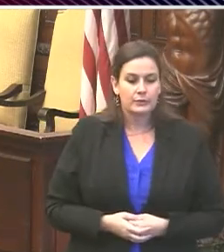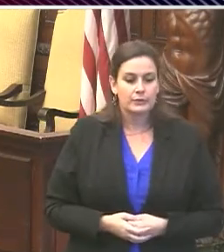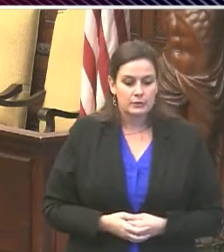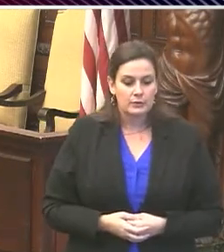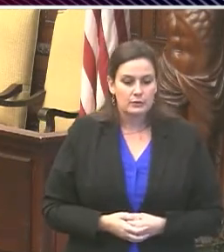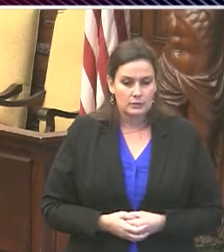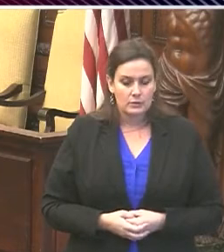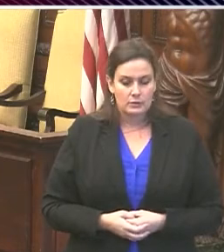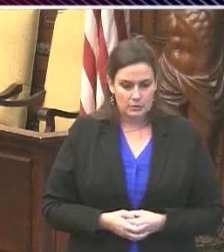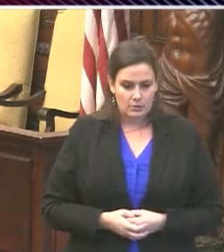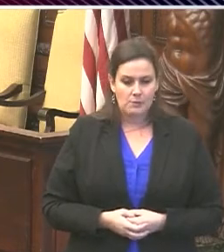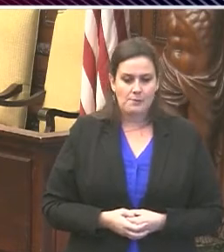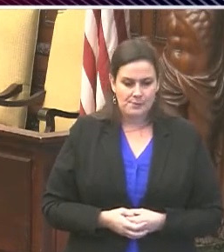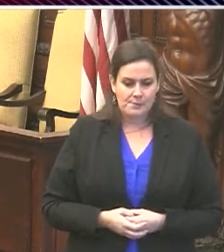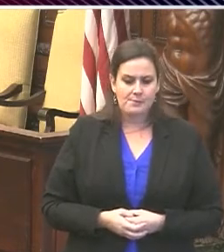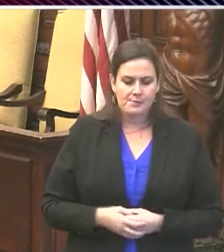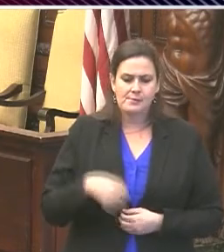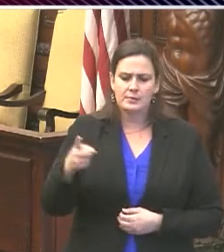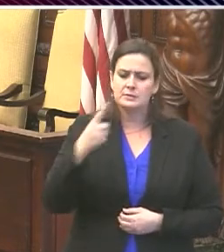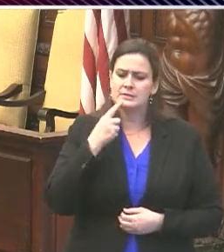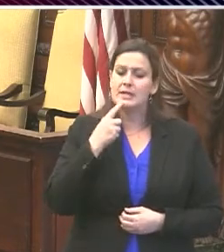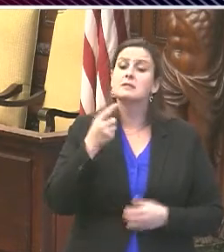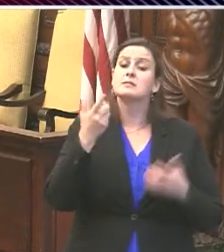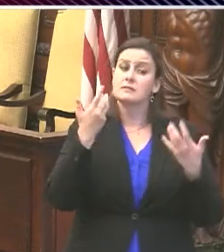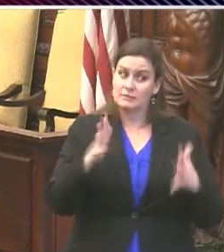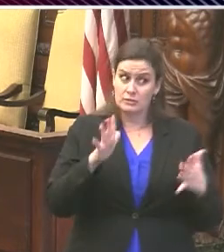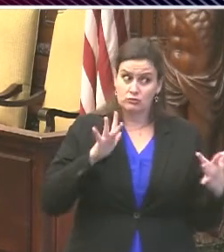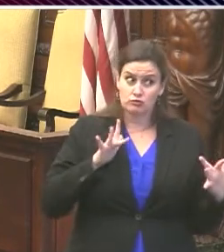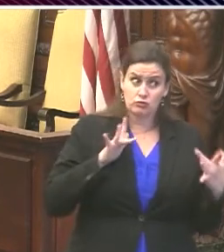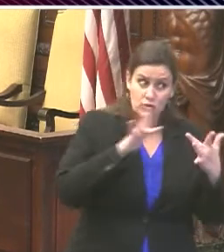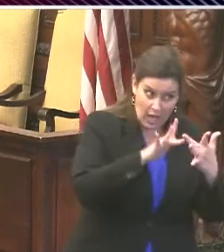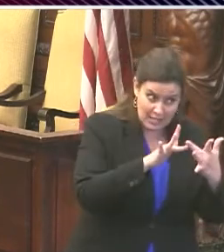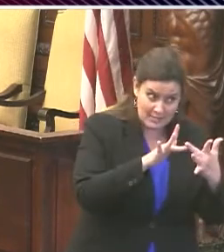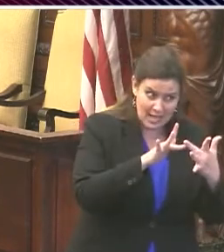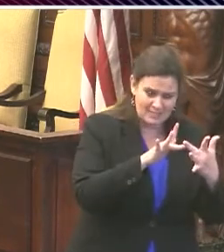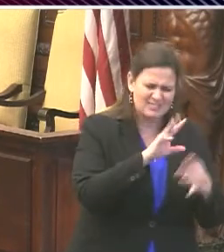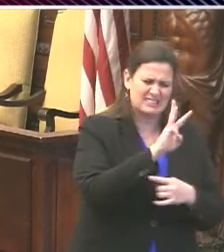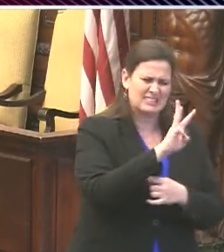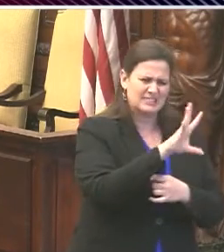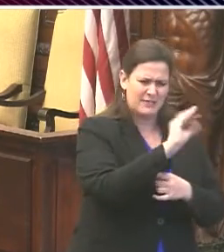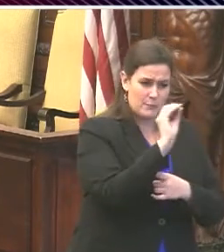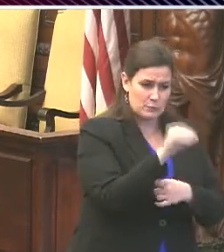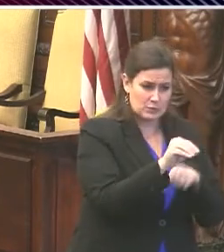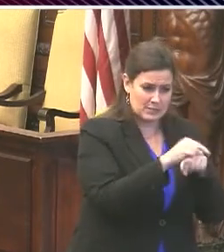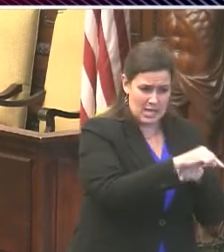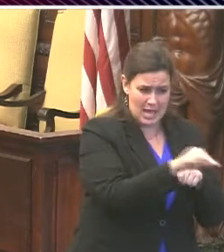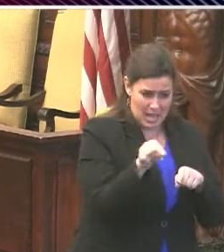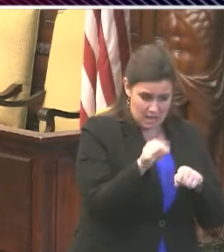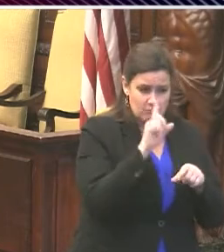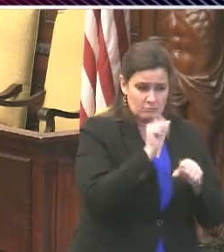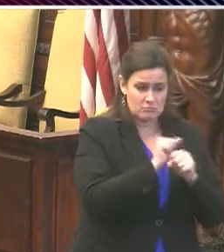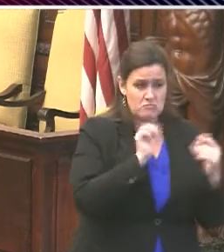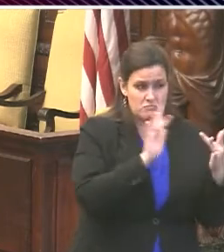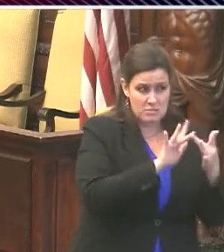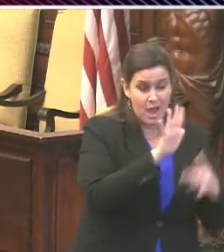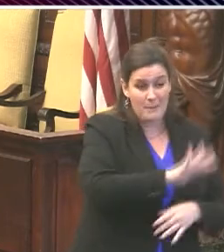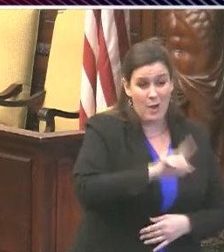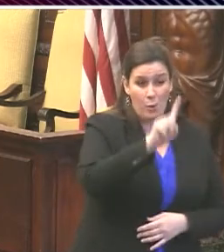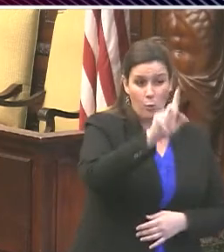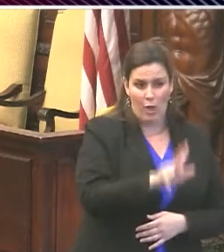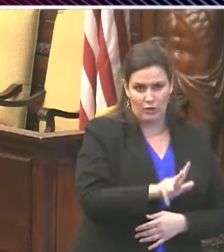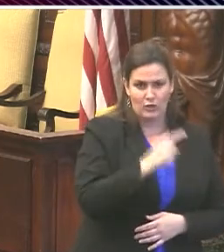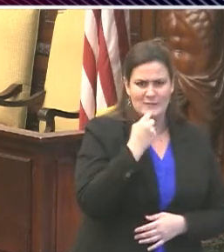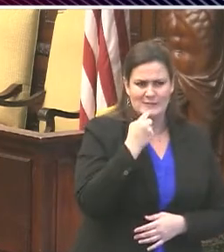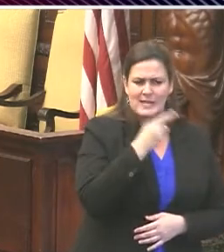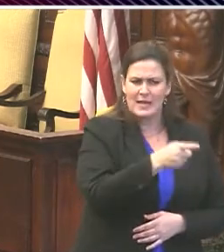the people you were able to reach, the 65%, about a third said that they